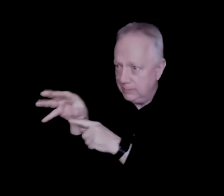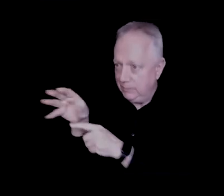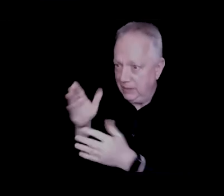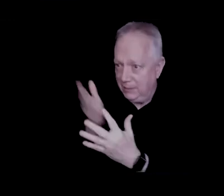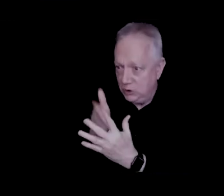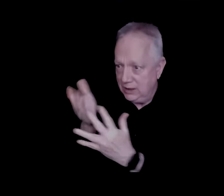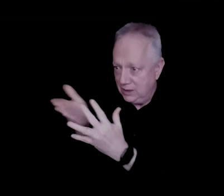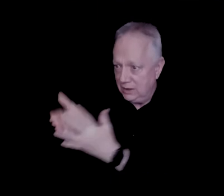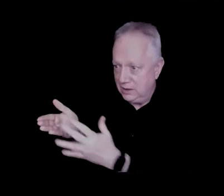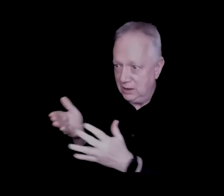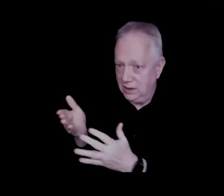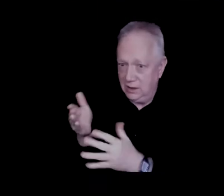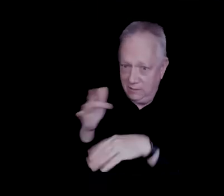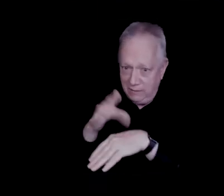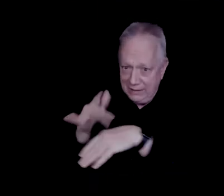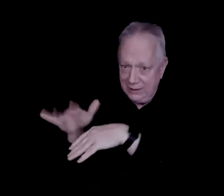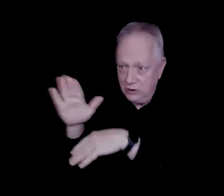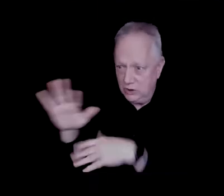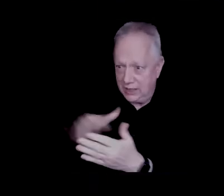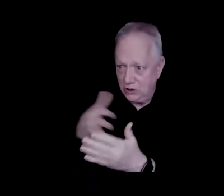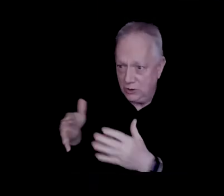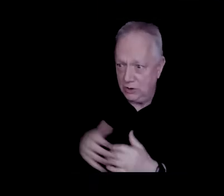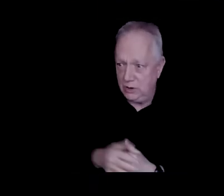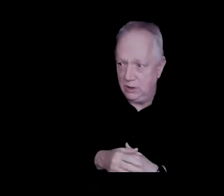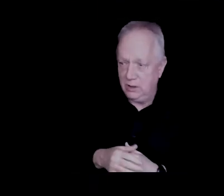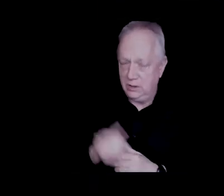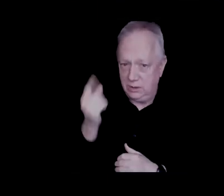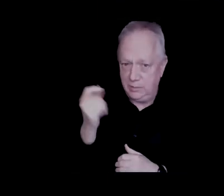few hole in her schedule, you see?